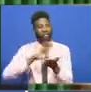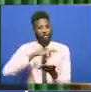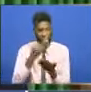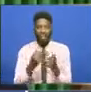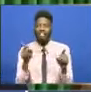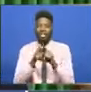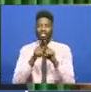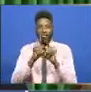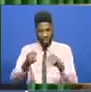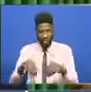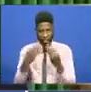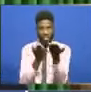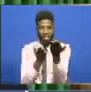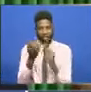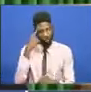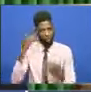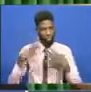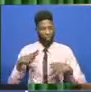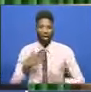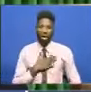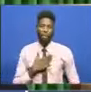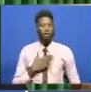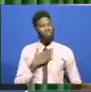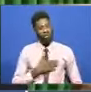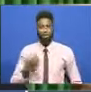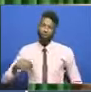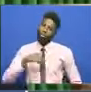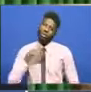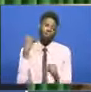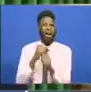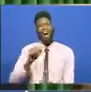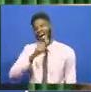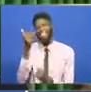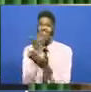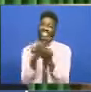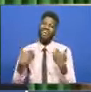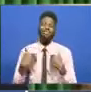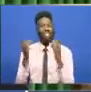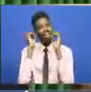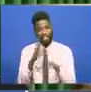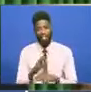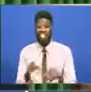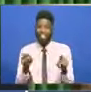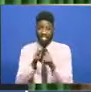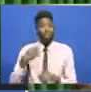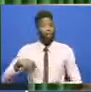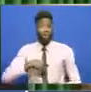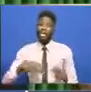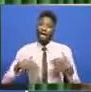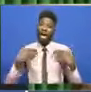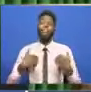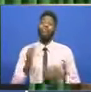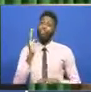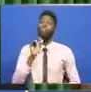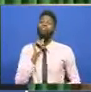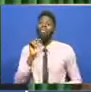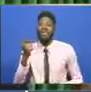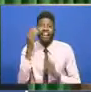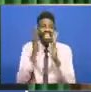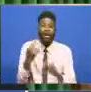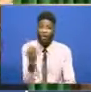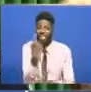for our people. Jameni tufanya hii kazi. Hakuna kitu ingine. Na itakuwa furaha, sio wako wake, hata kwa macho ya Mwenyezi